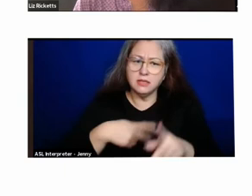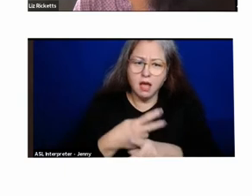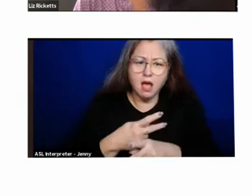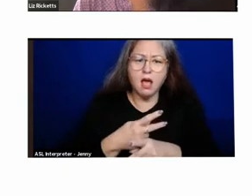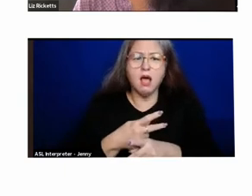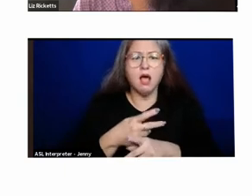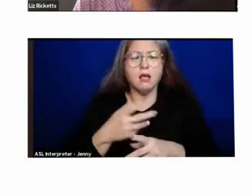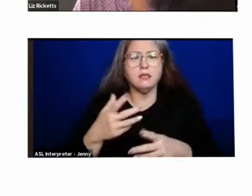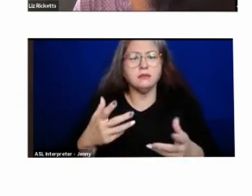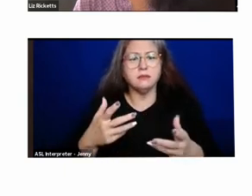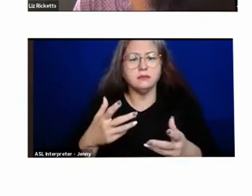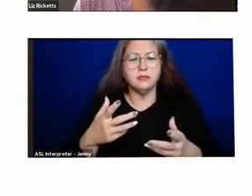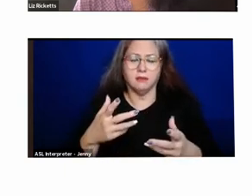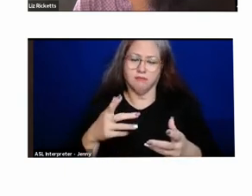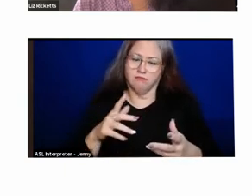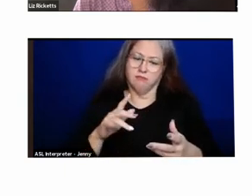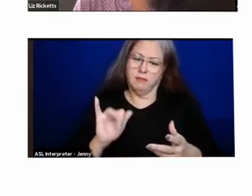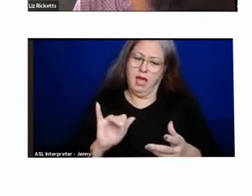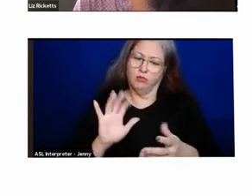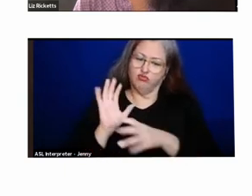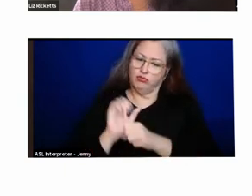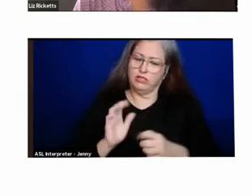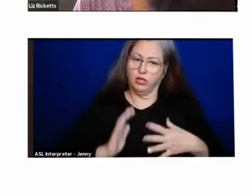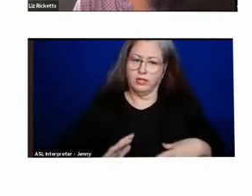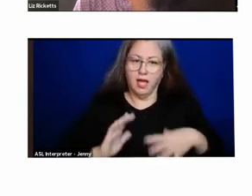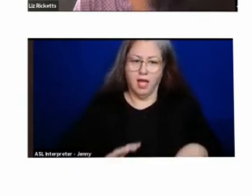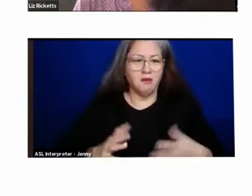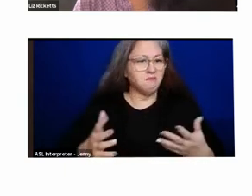of attire, you know, but